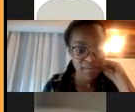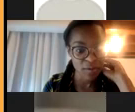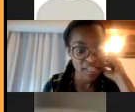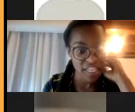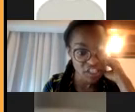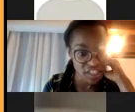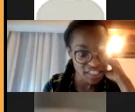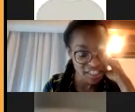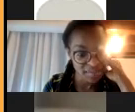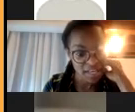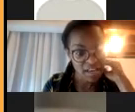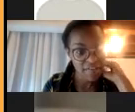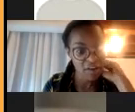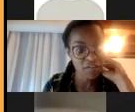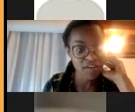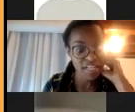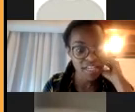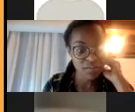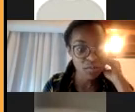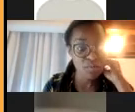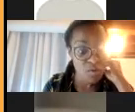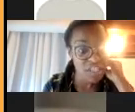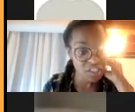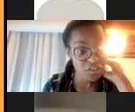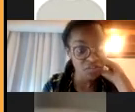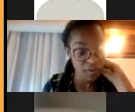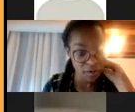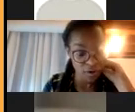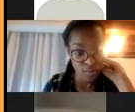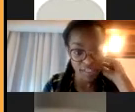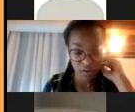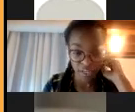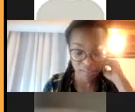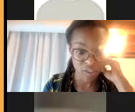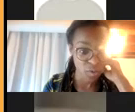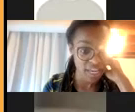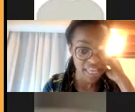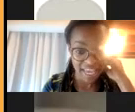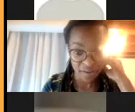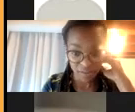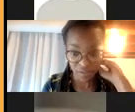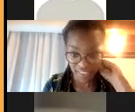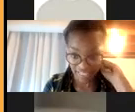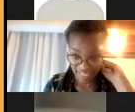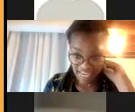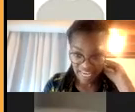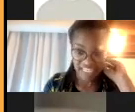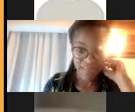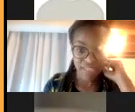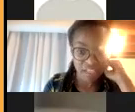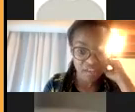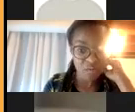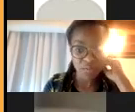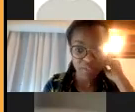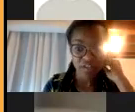the family regulation system. Federal funding for removing children from their homes increased by 20,000%. And